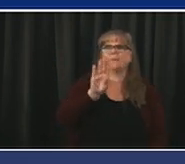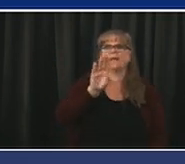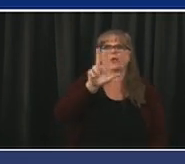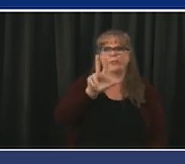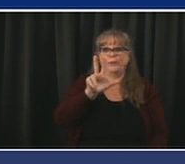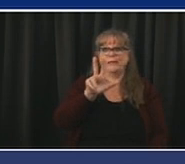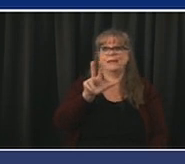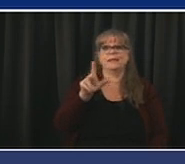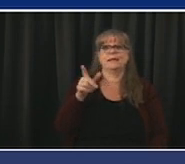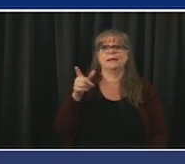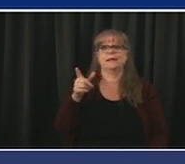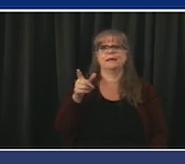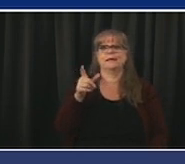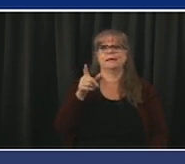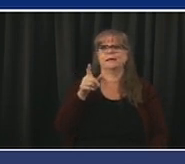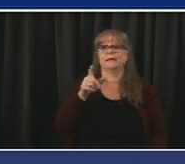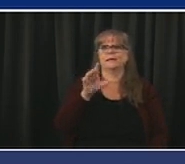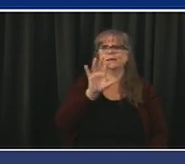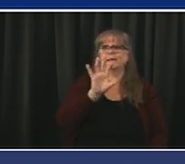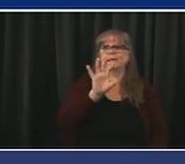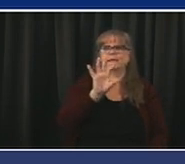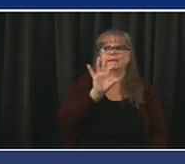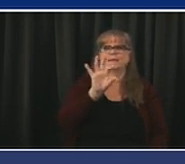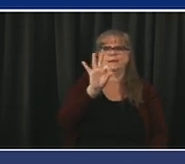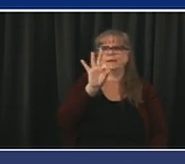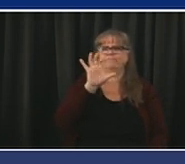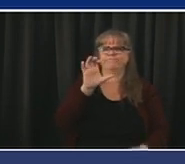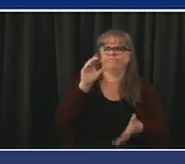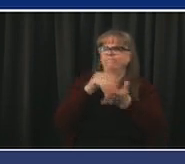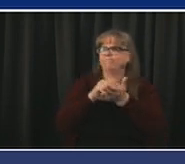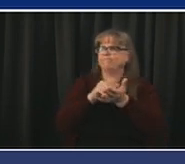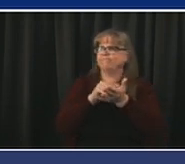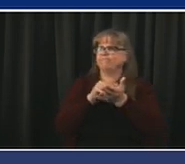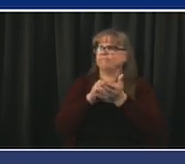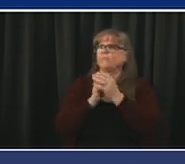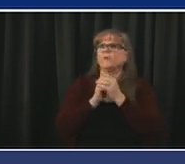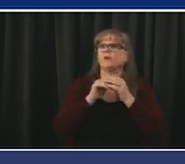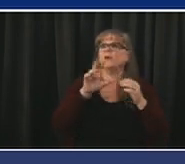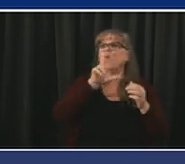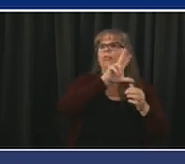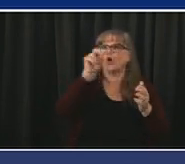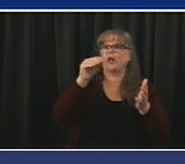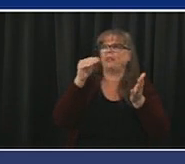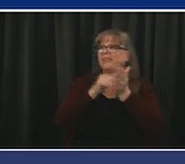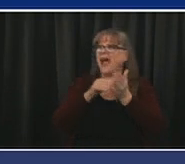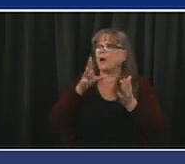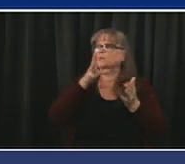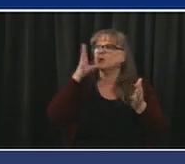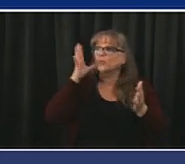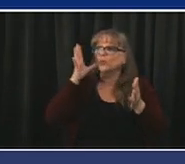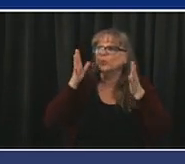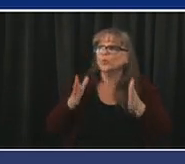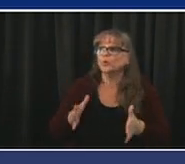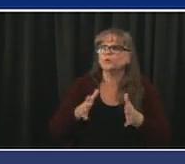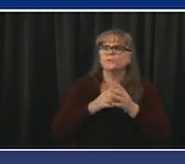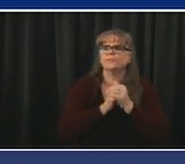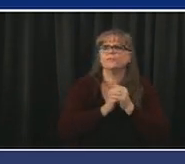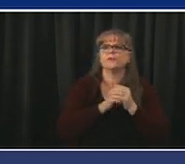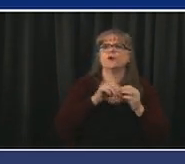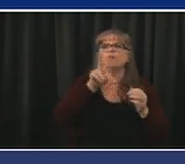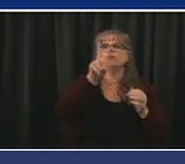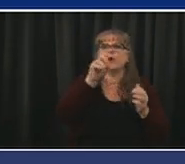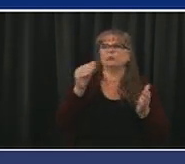958,000 Coloradans. There's about 20,000 agricultural workers, 200,000 grocery store workers,